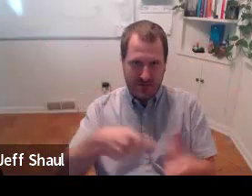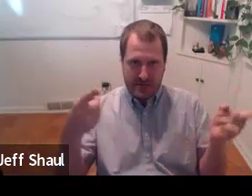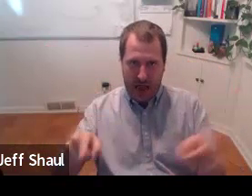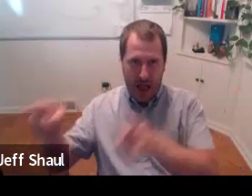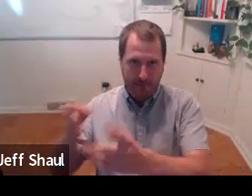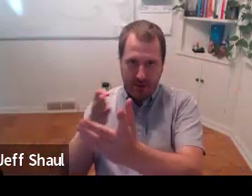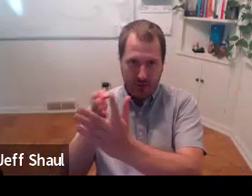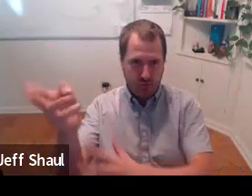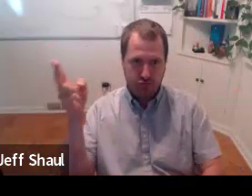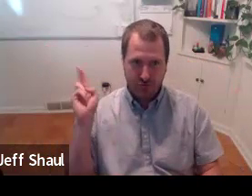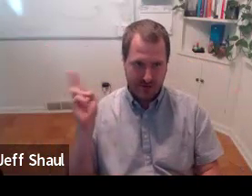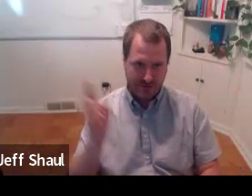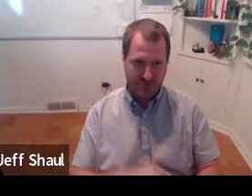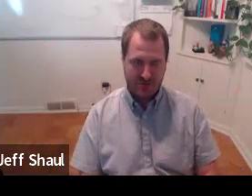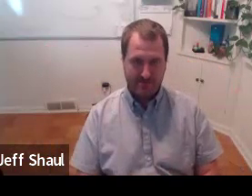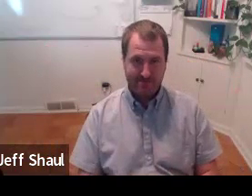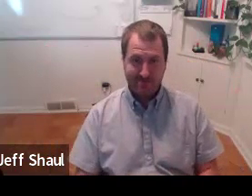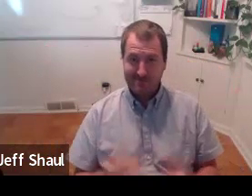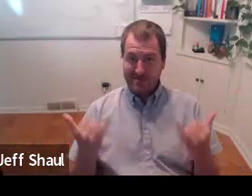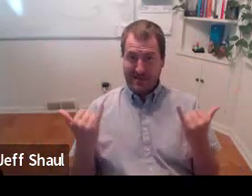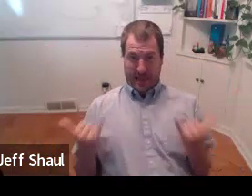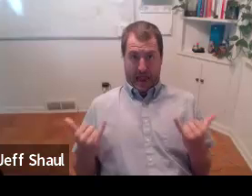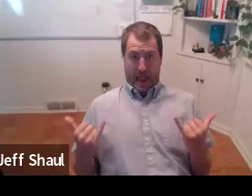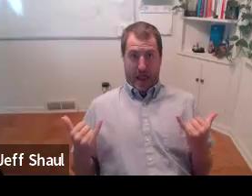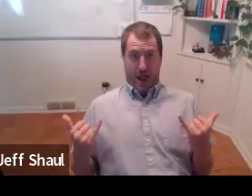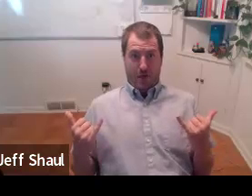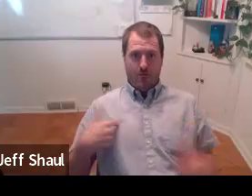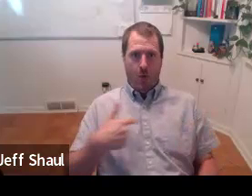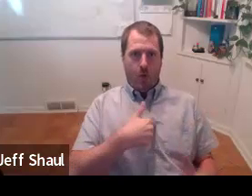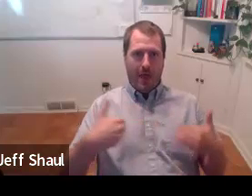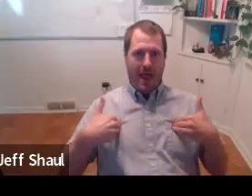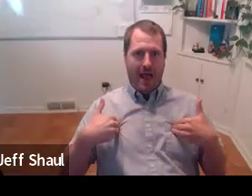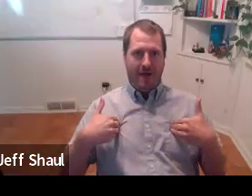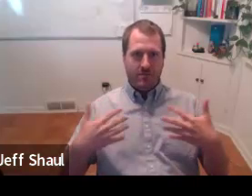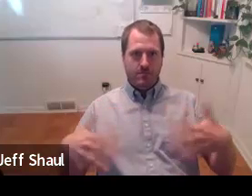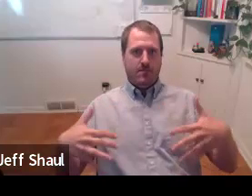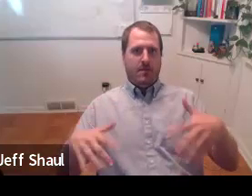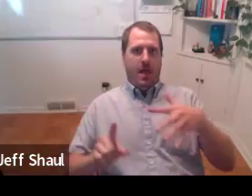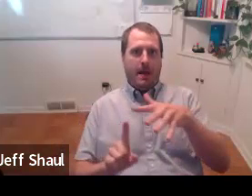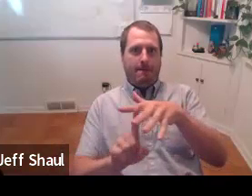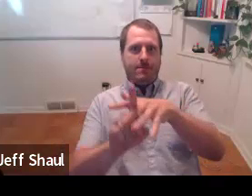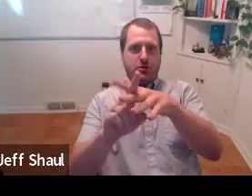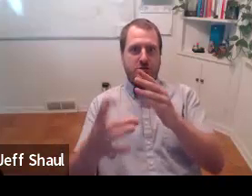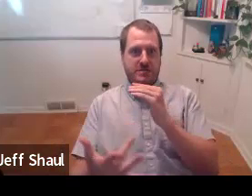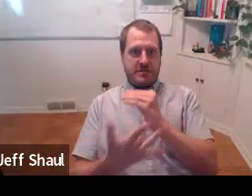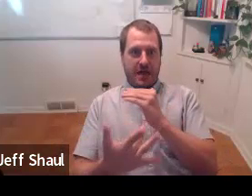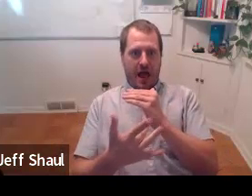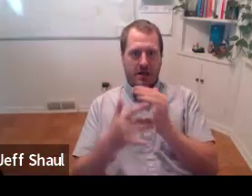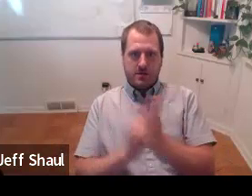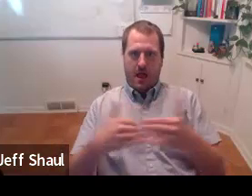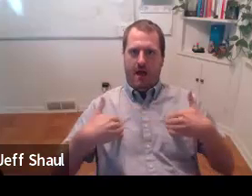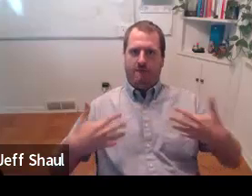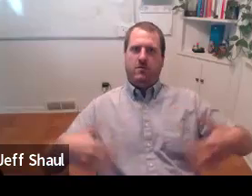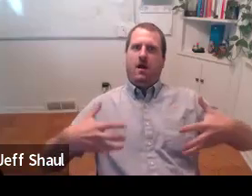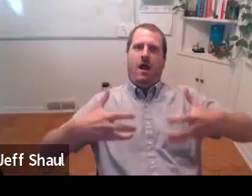Countless other examples now with the emerge throughout history. So with the emerging technology, we hold